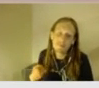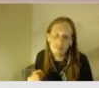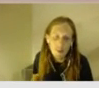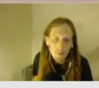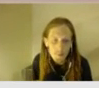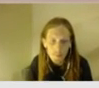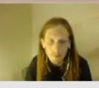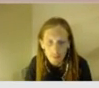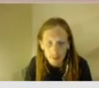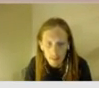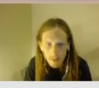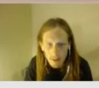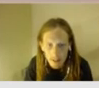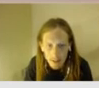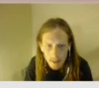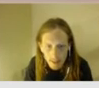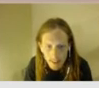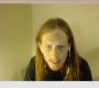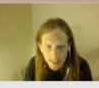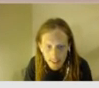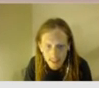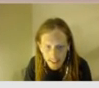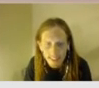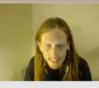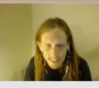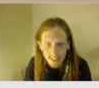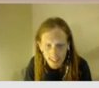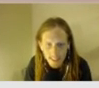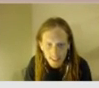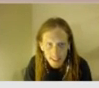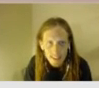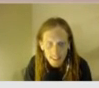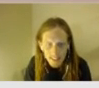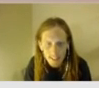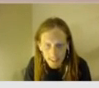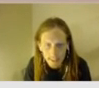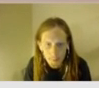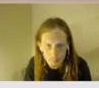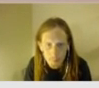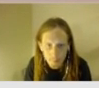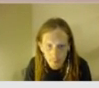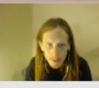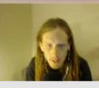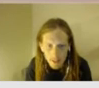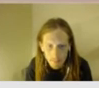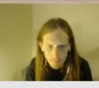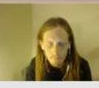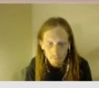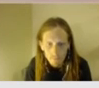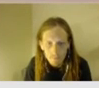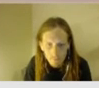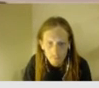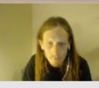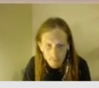photos with people on their phones, and I will throw out perfectly good photos if there's too much smartphone-age happening in a picture that